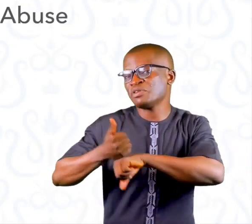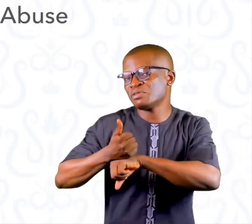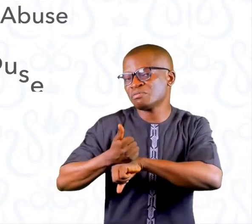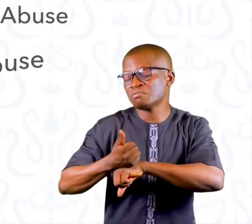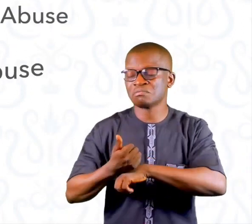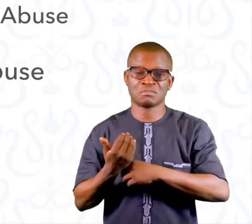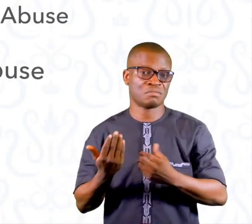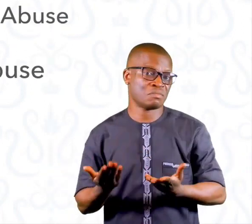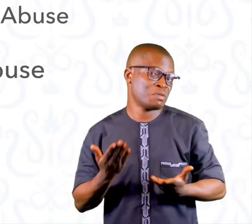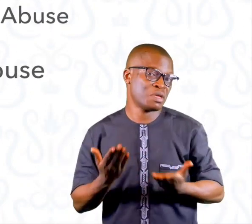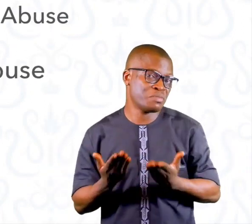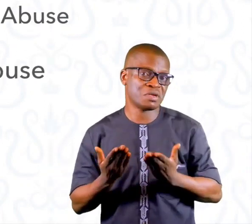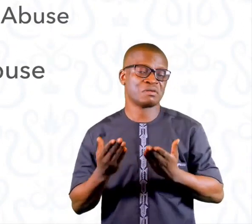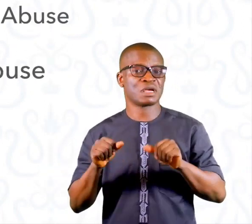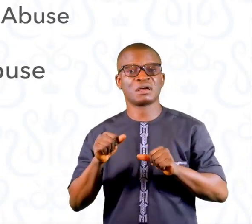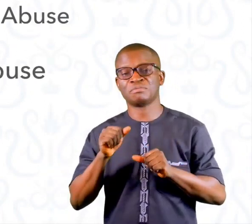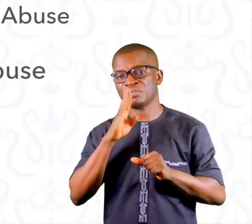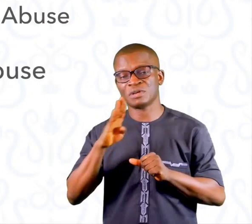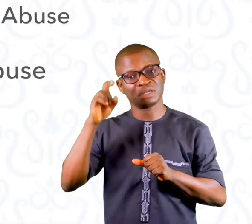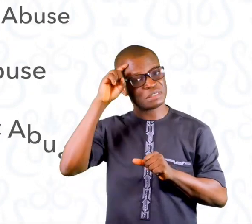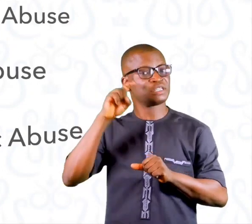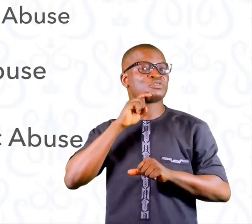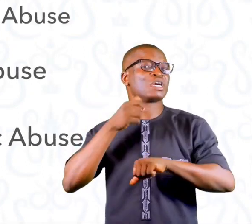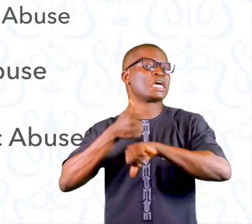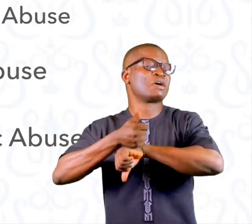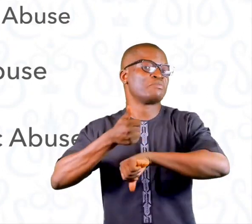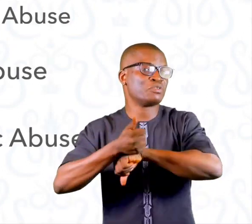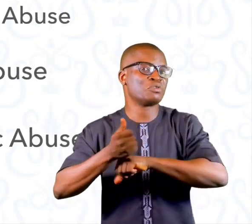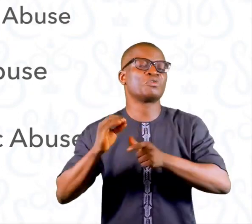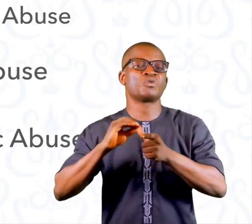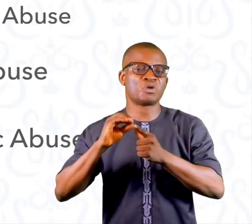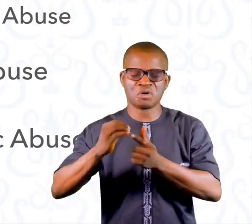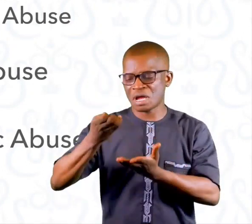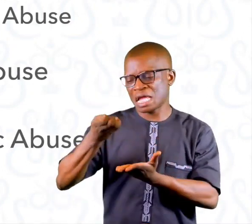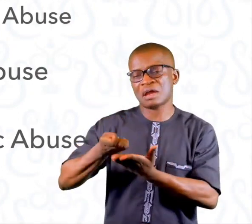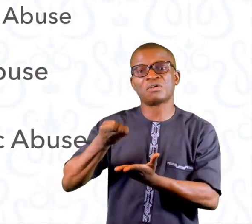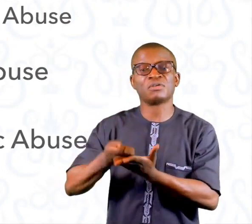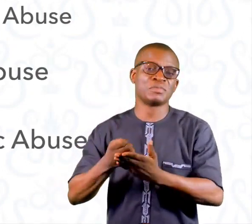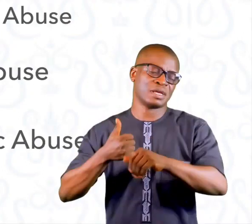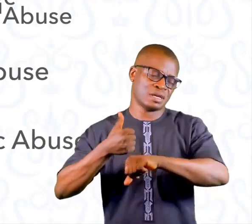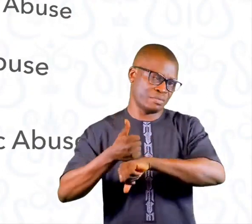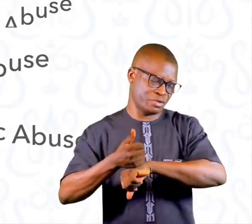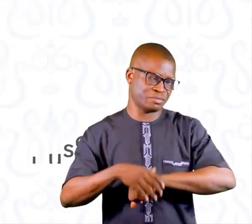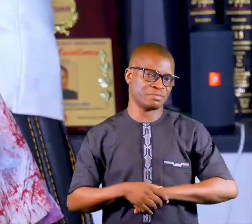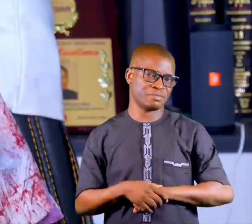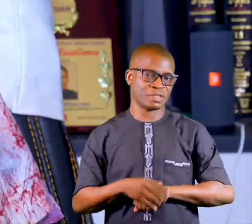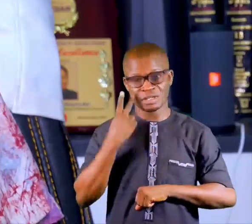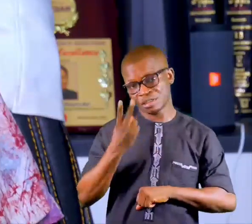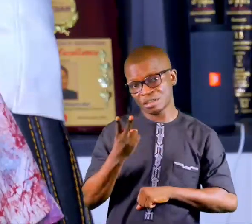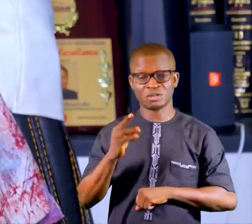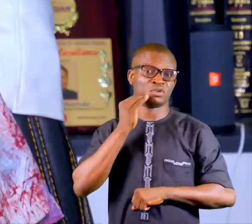could be sexual abuse, and even economic abuse. So domestic